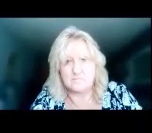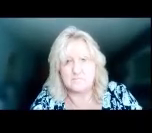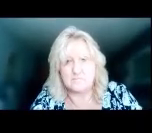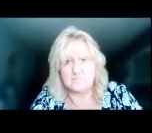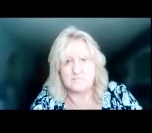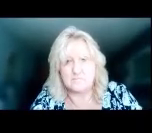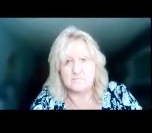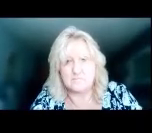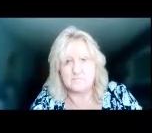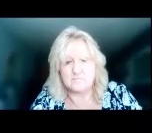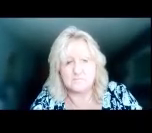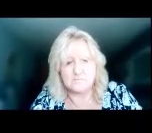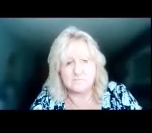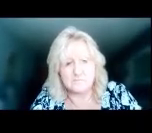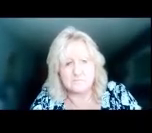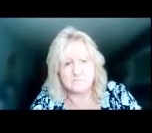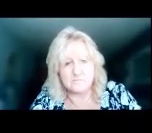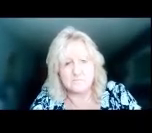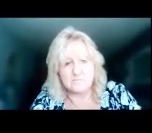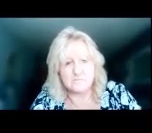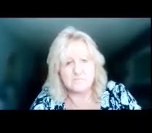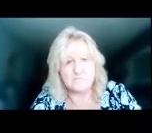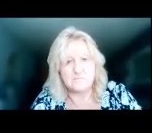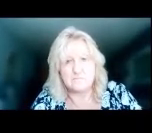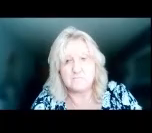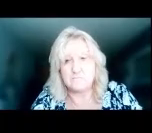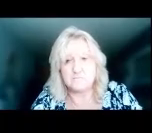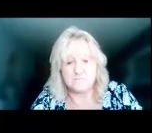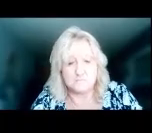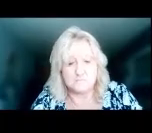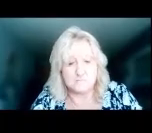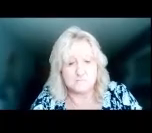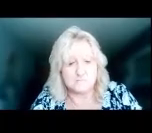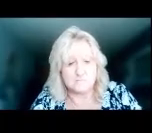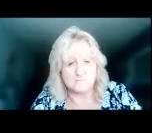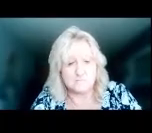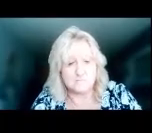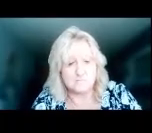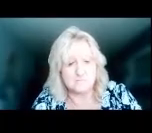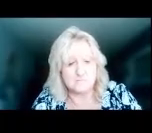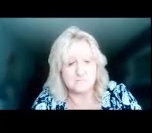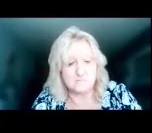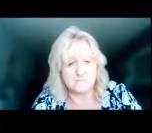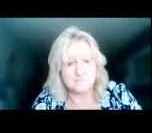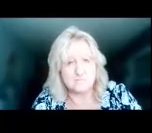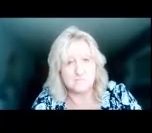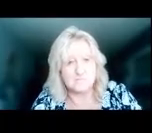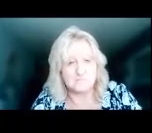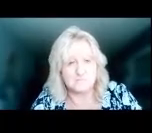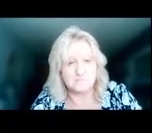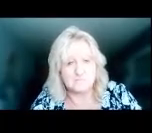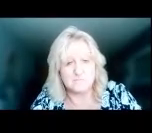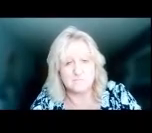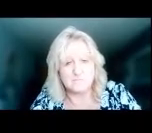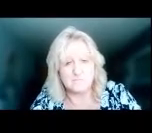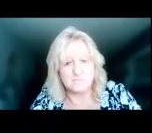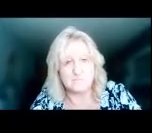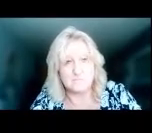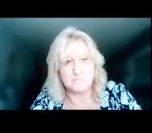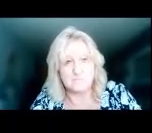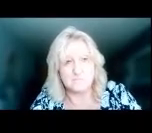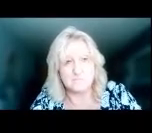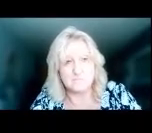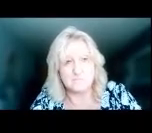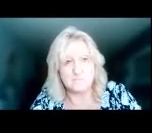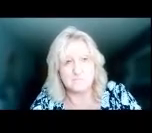Google feature. Where do you find it? So if you go into your settings, type in